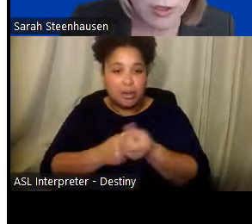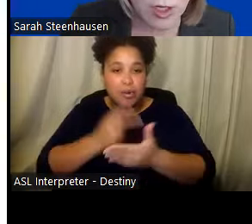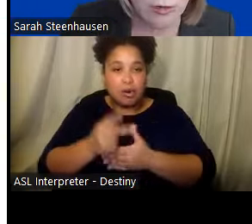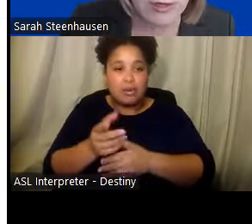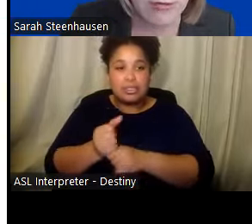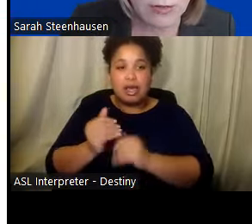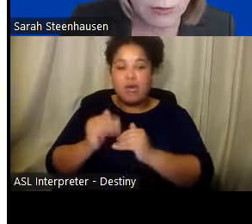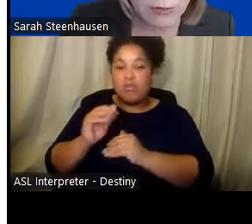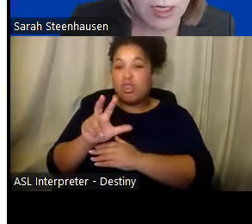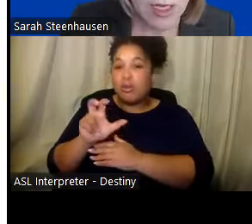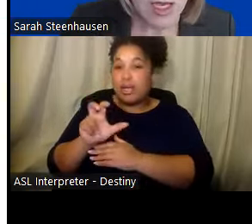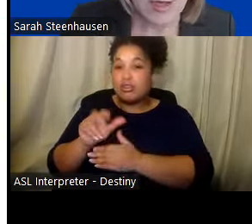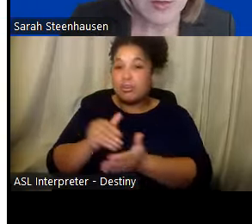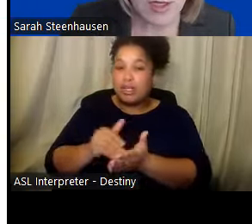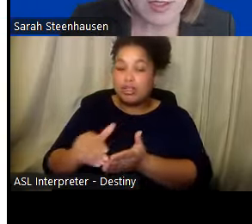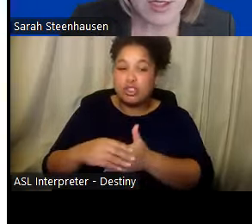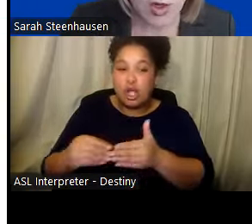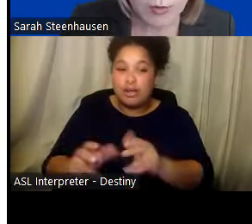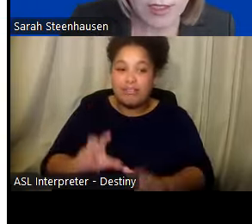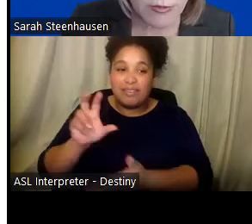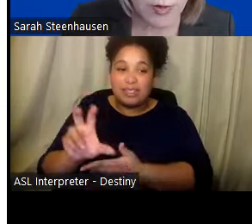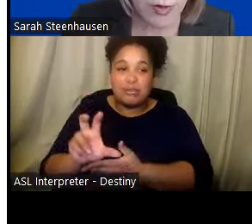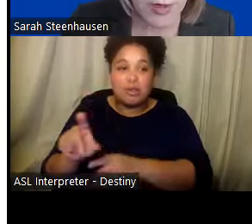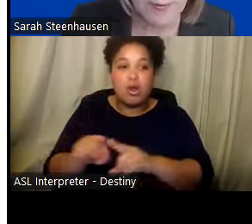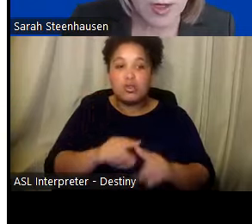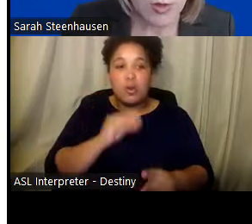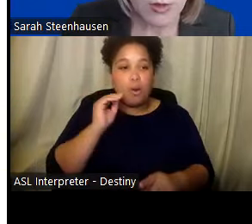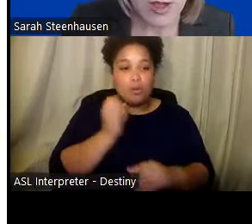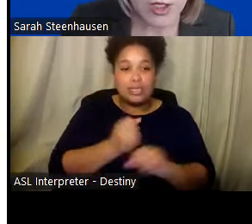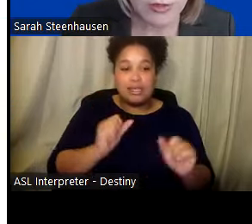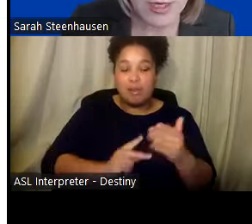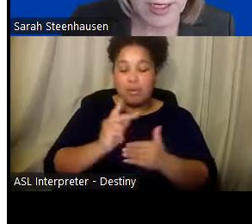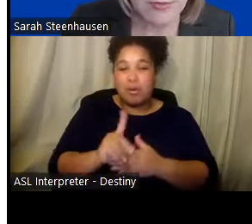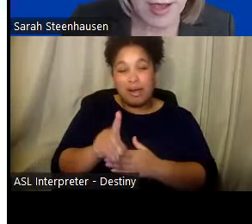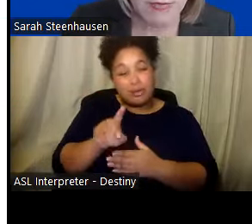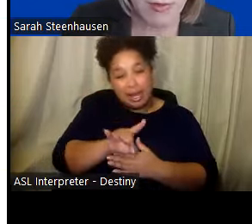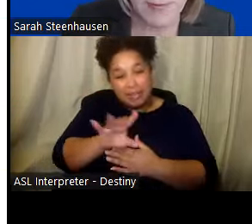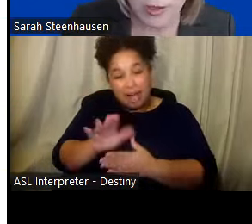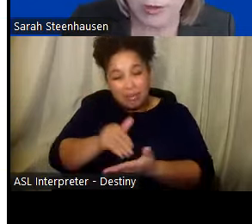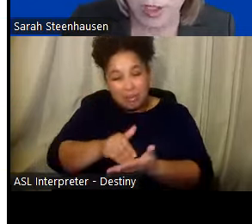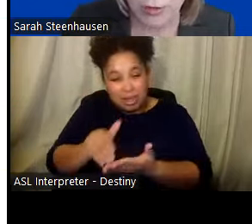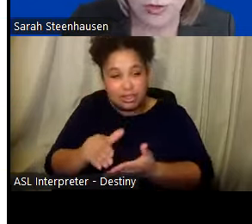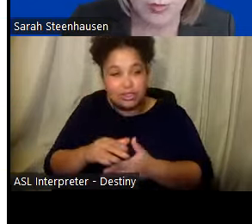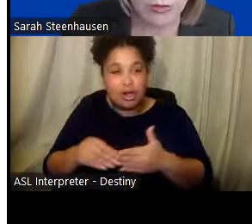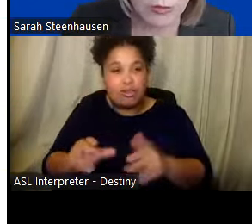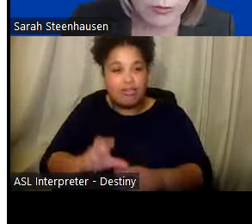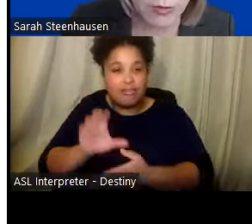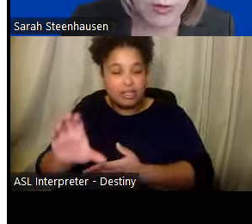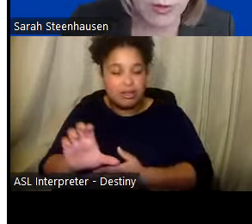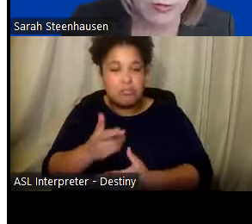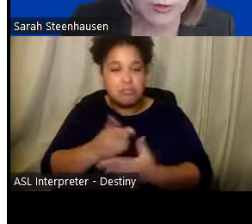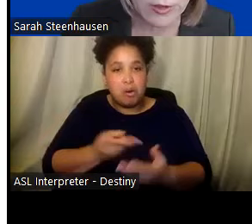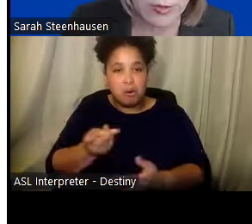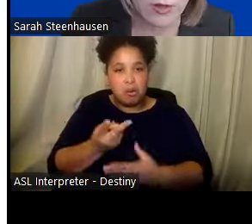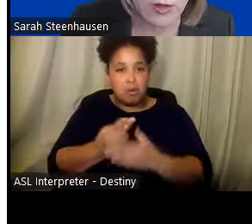million investment, as well as the Home Safe program with $185 million. Both of these